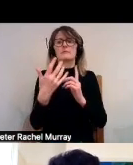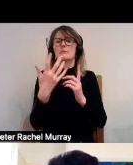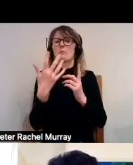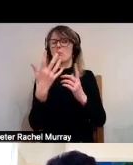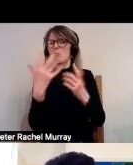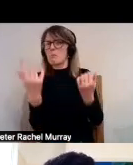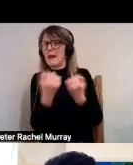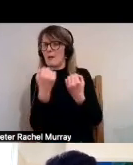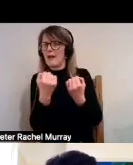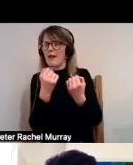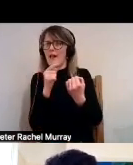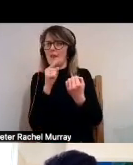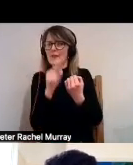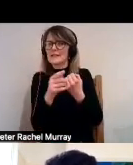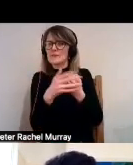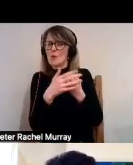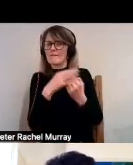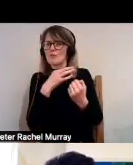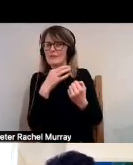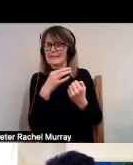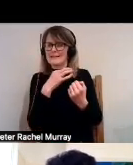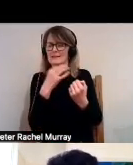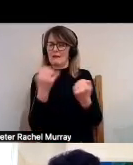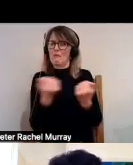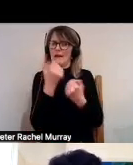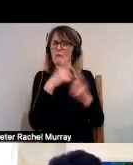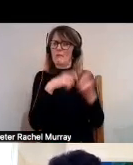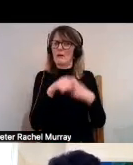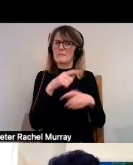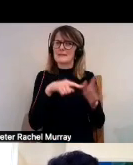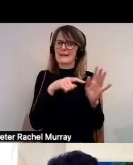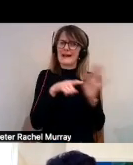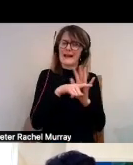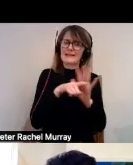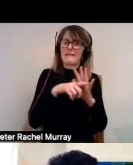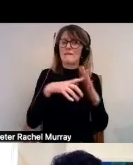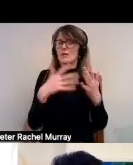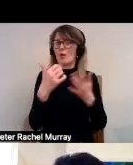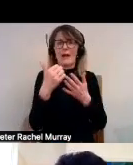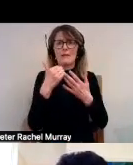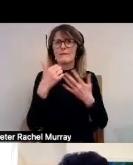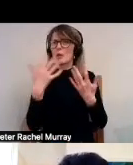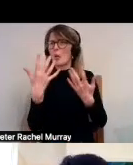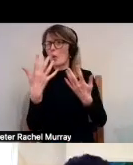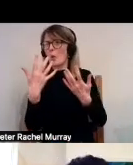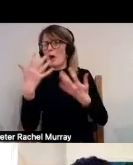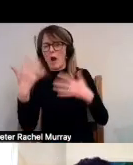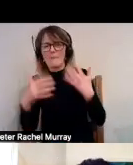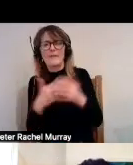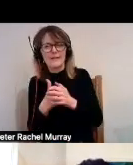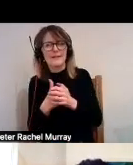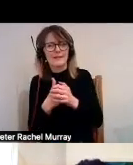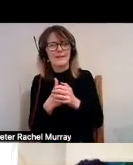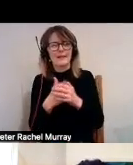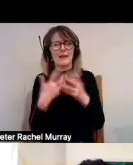using power in a way that's not helpful or perhaps is even harmful. So something about how do we do some work